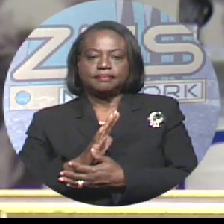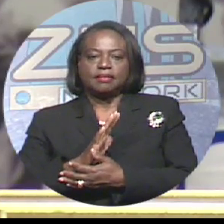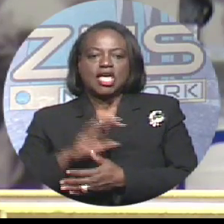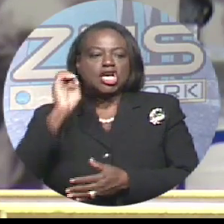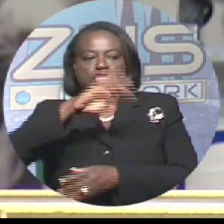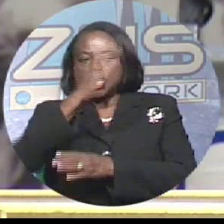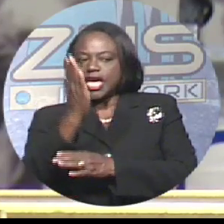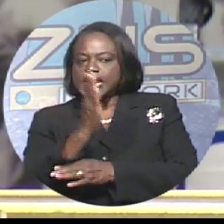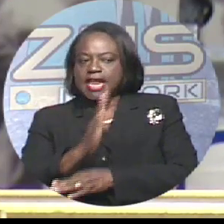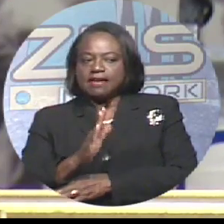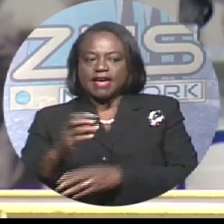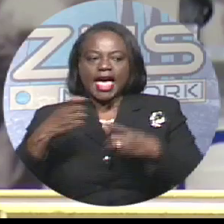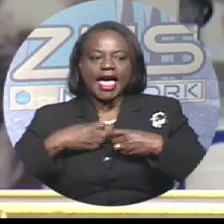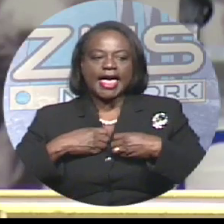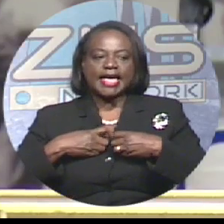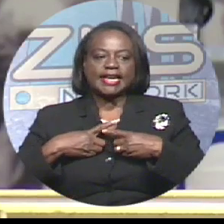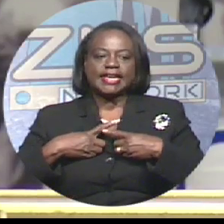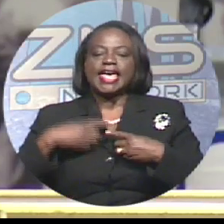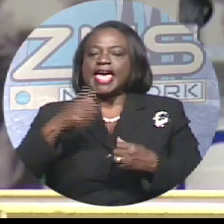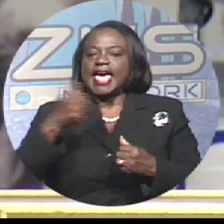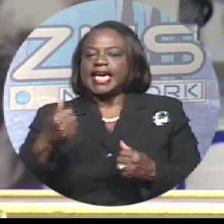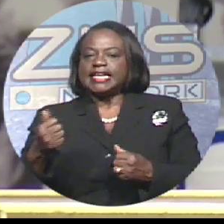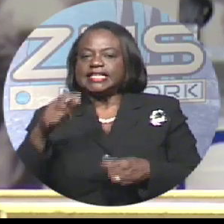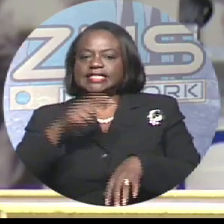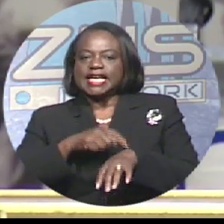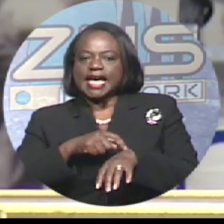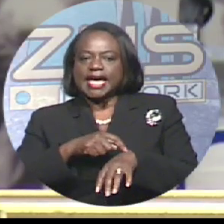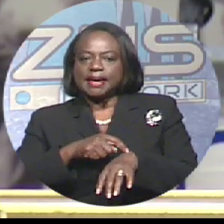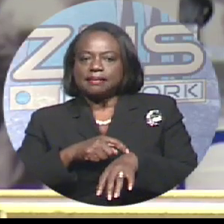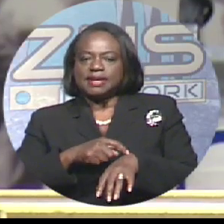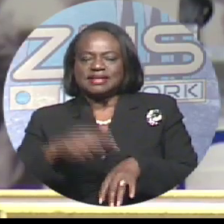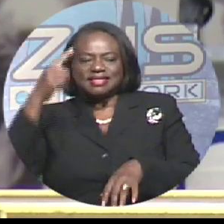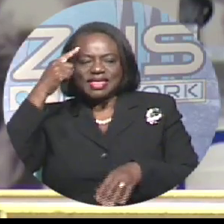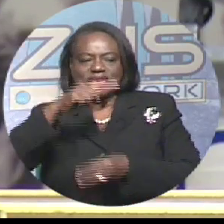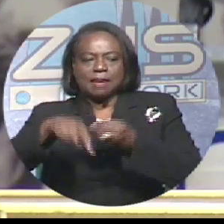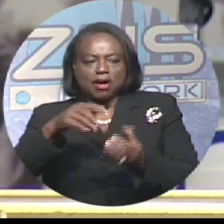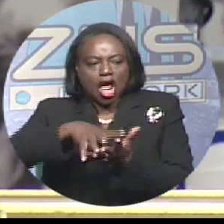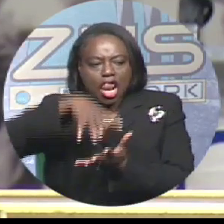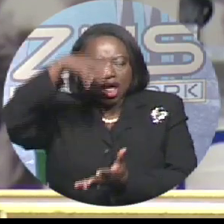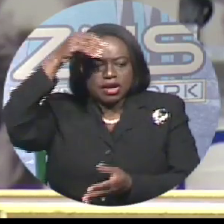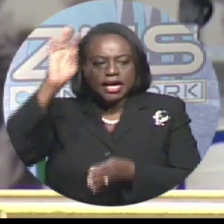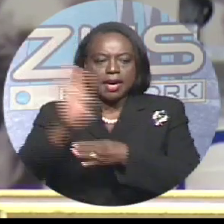She never had any time to think about learning business principles.